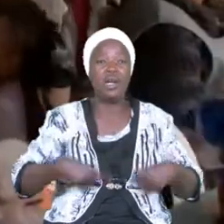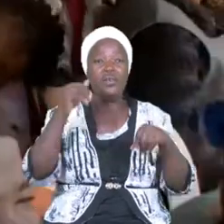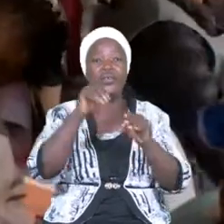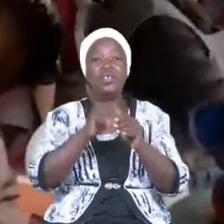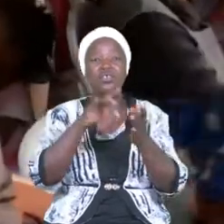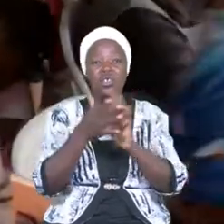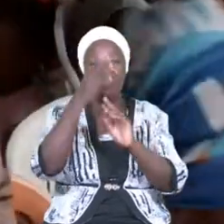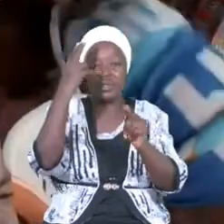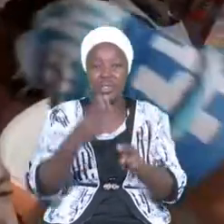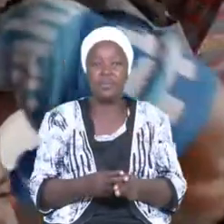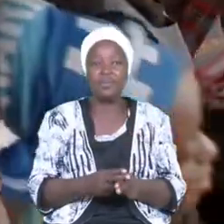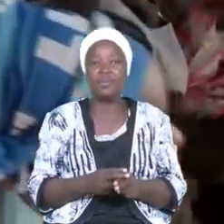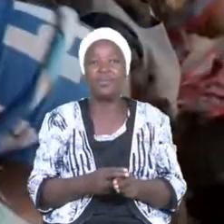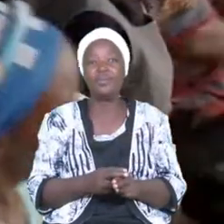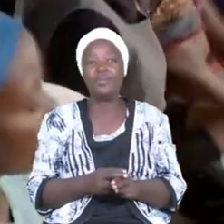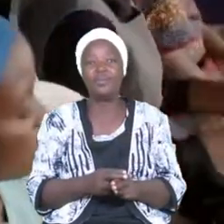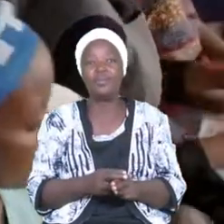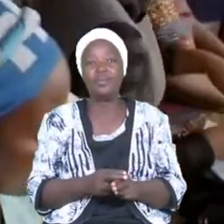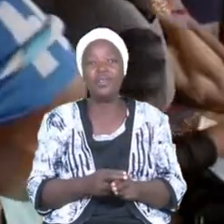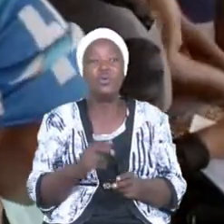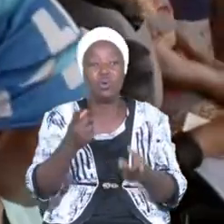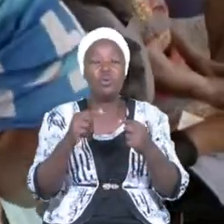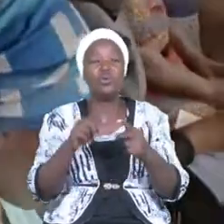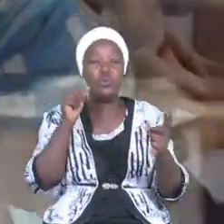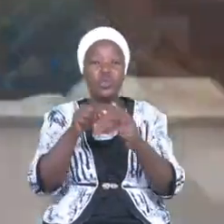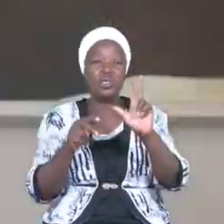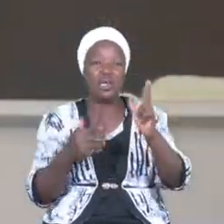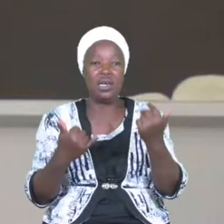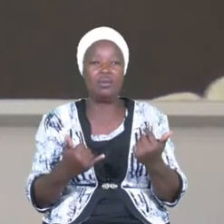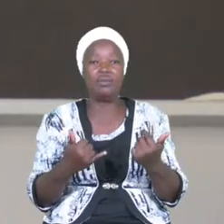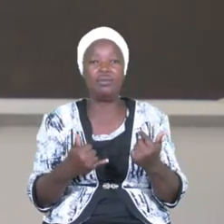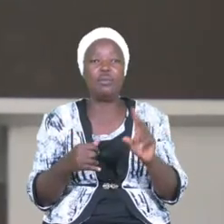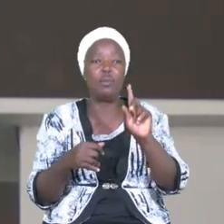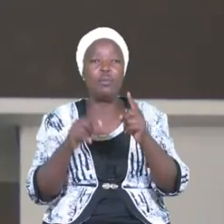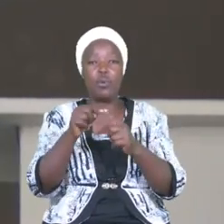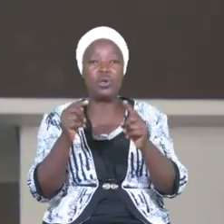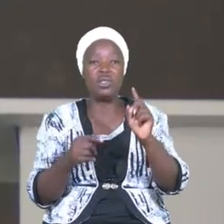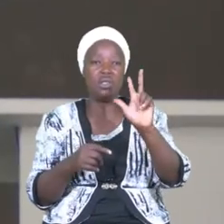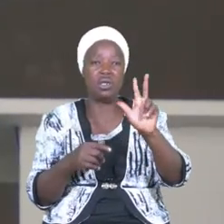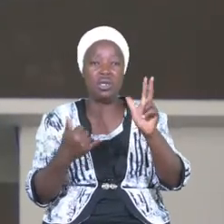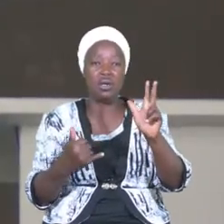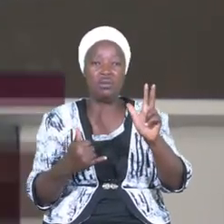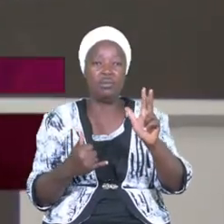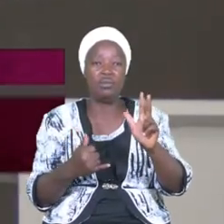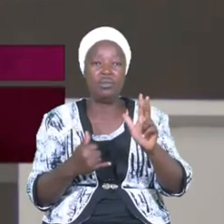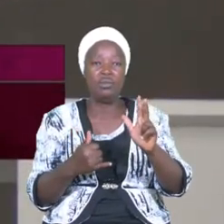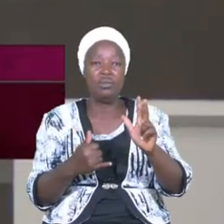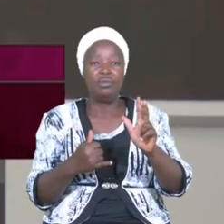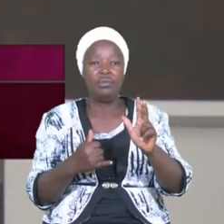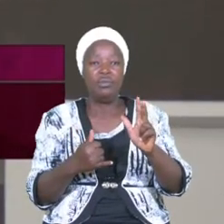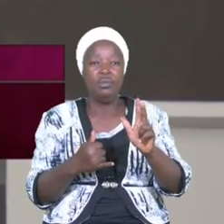name. We're coming to point number three now. Point number three, sustained growth